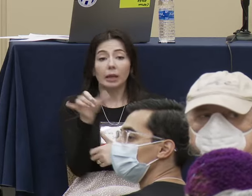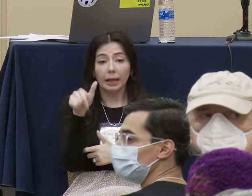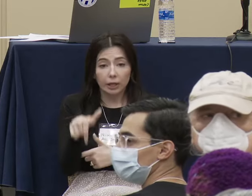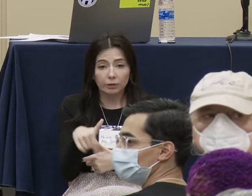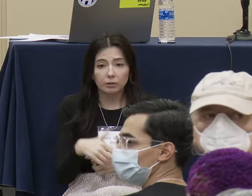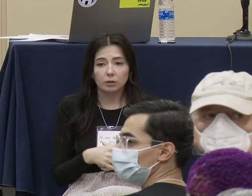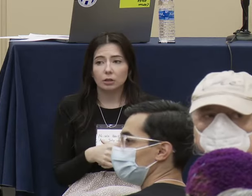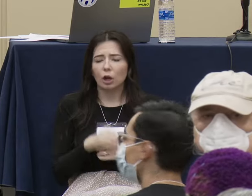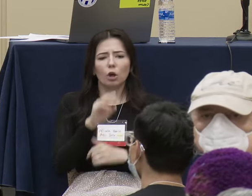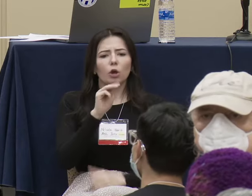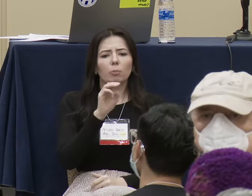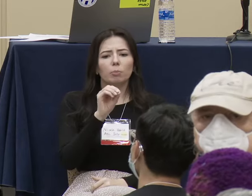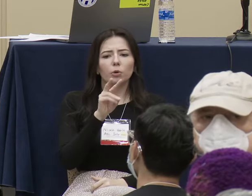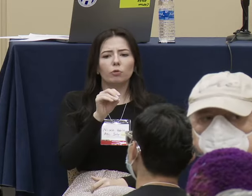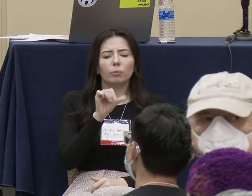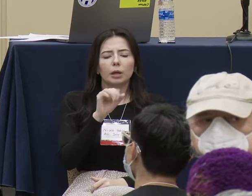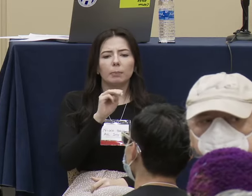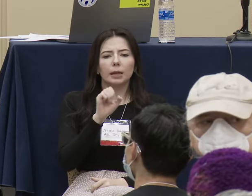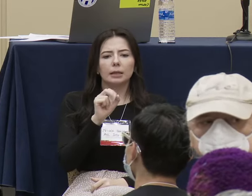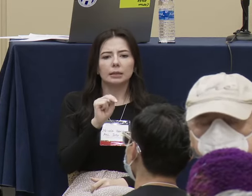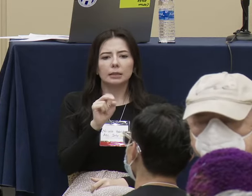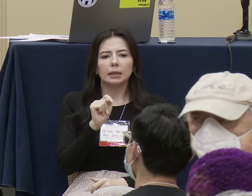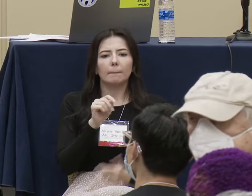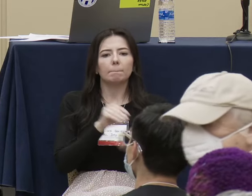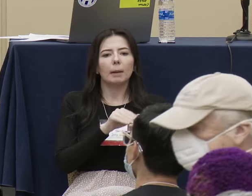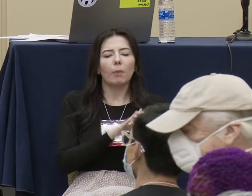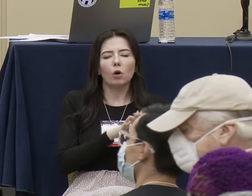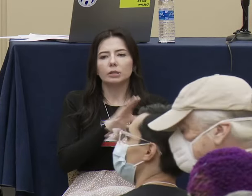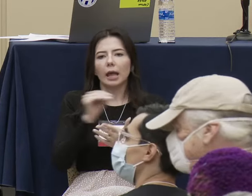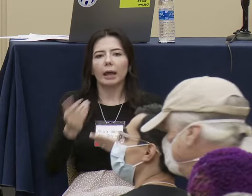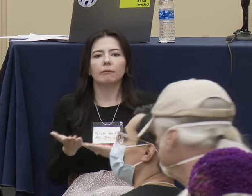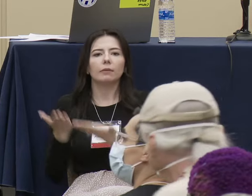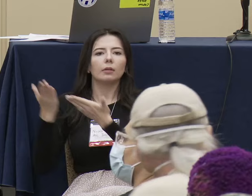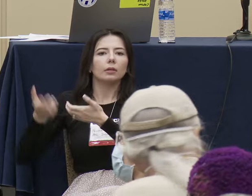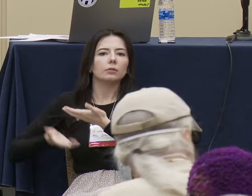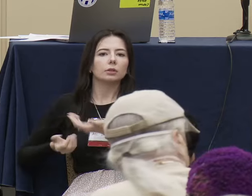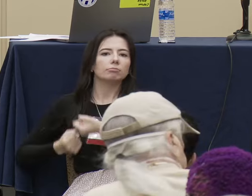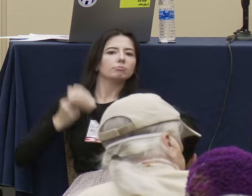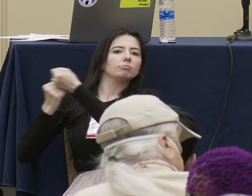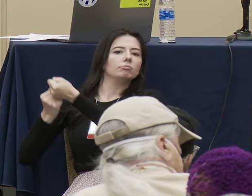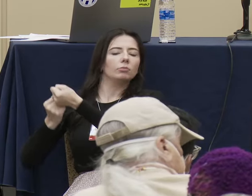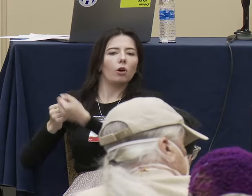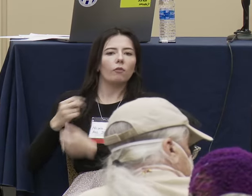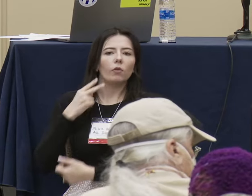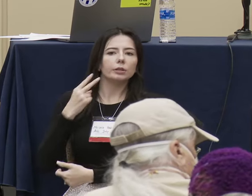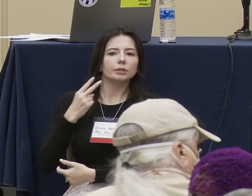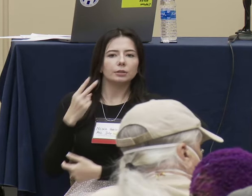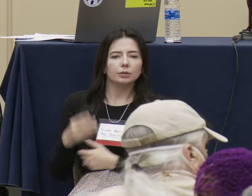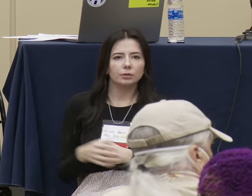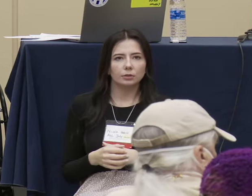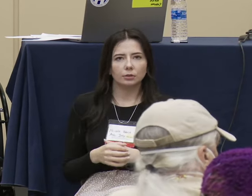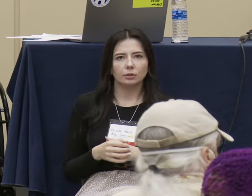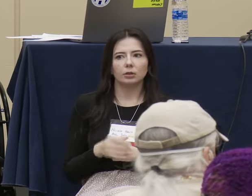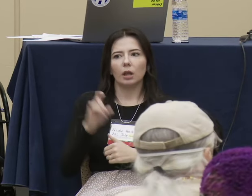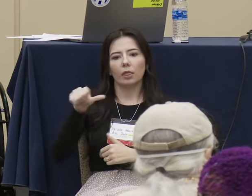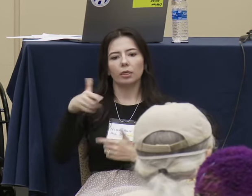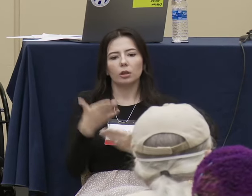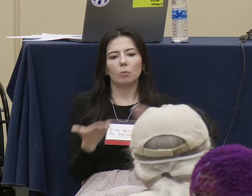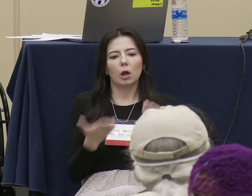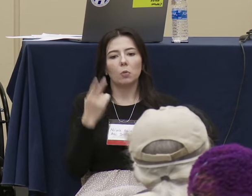Some movement memos and lifted voices. The other thing you might want to look